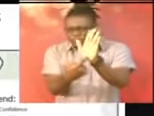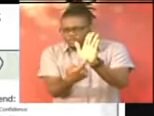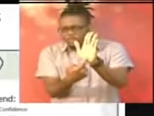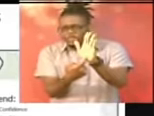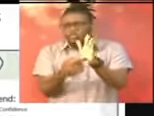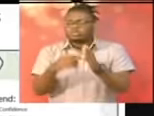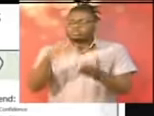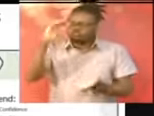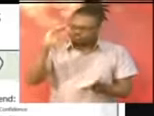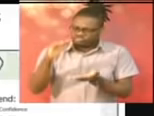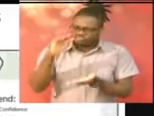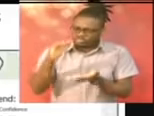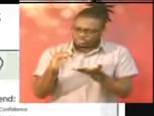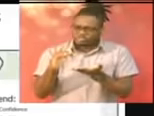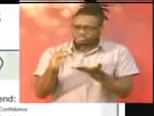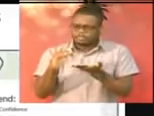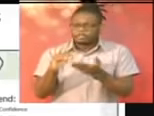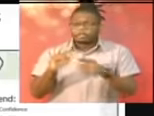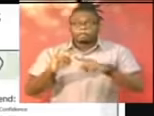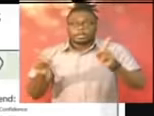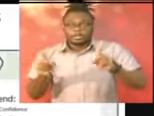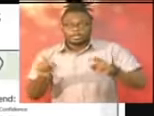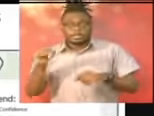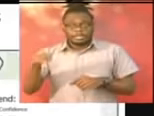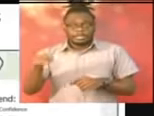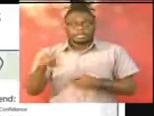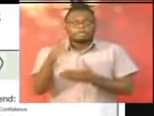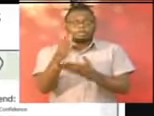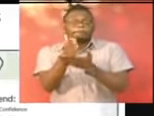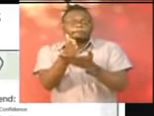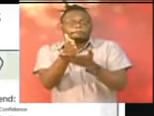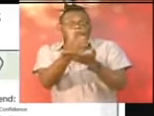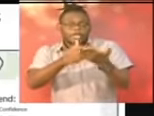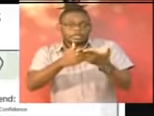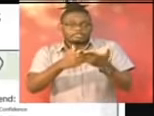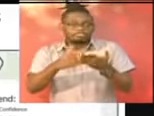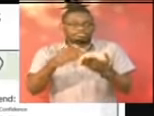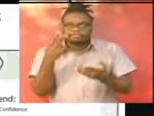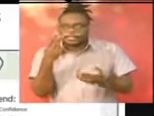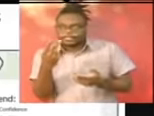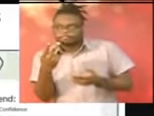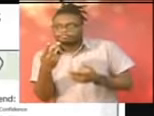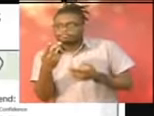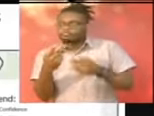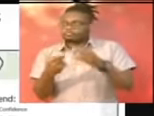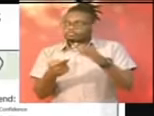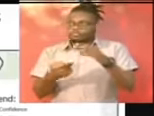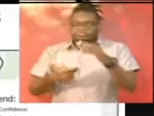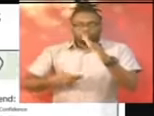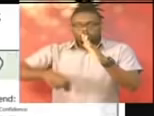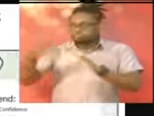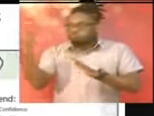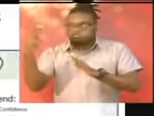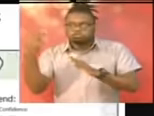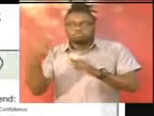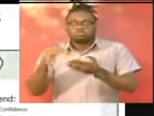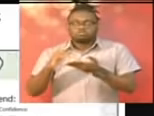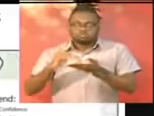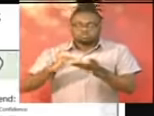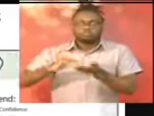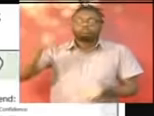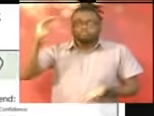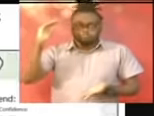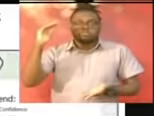showing increases. I want to point out as well that these are 1 kilometer hexagons, so it's quite possible that spread within the home